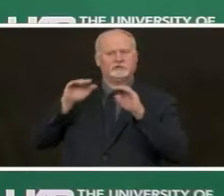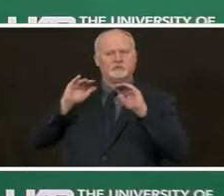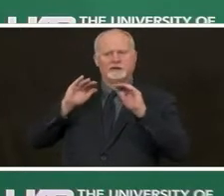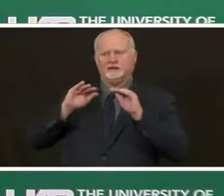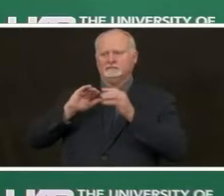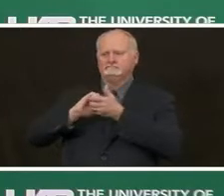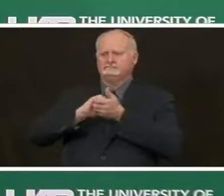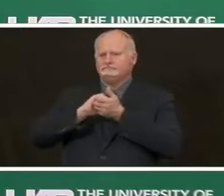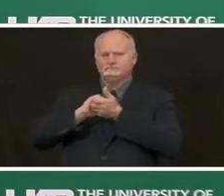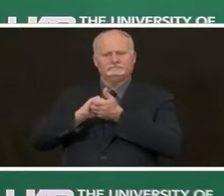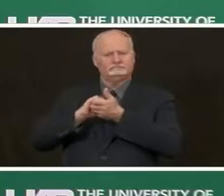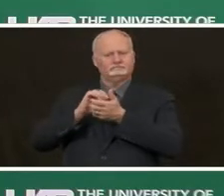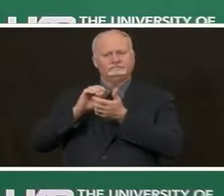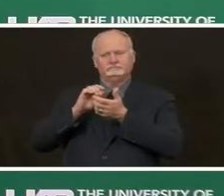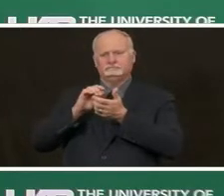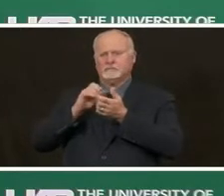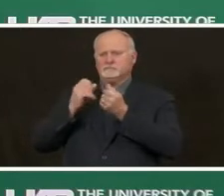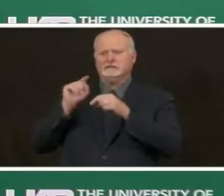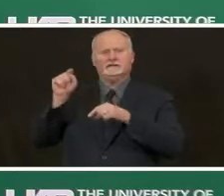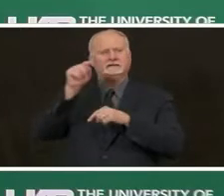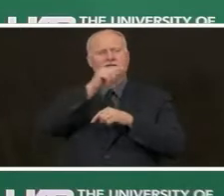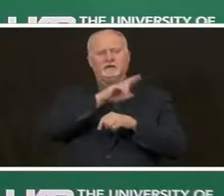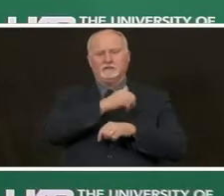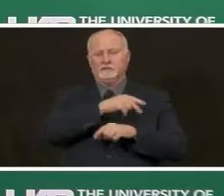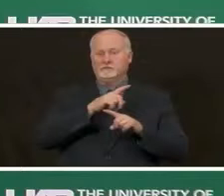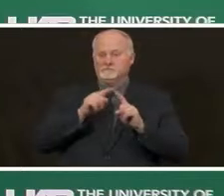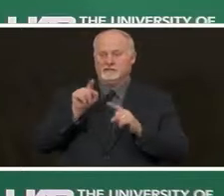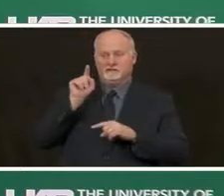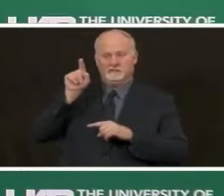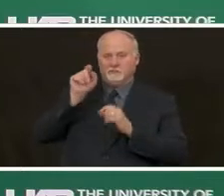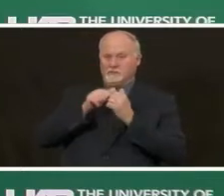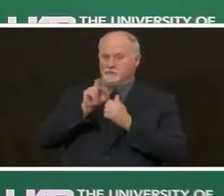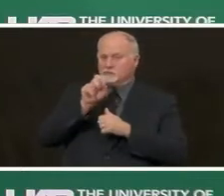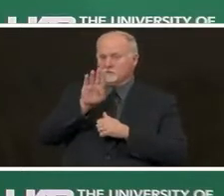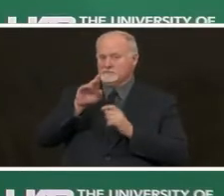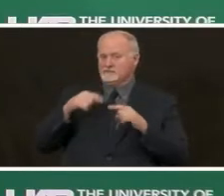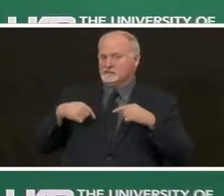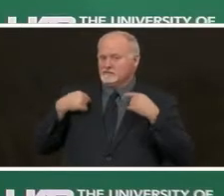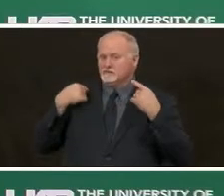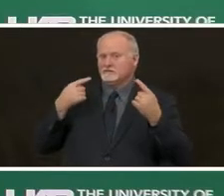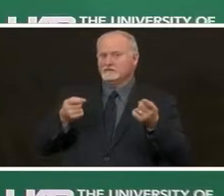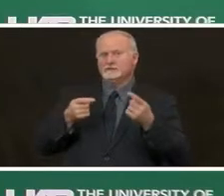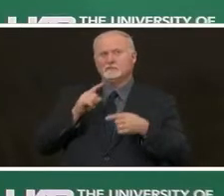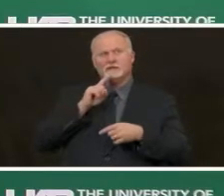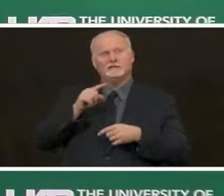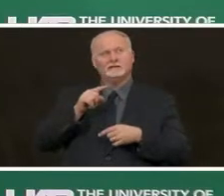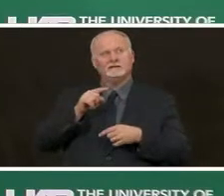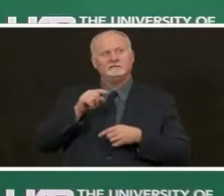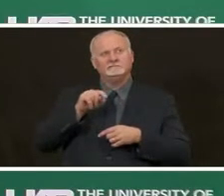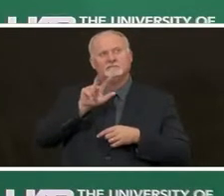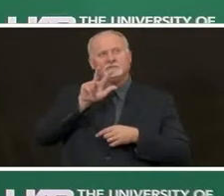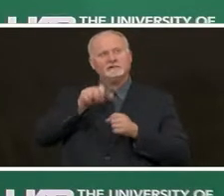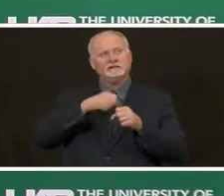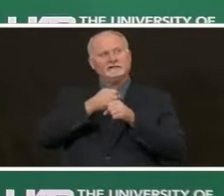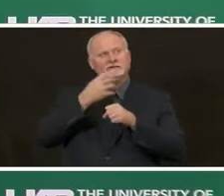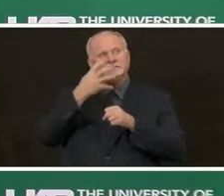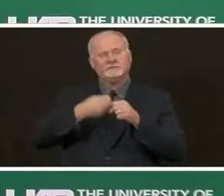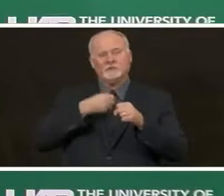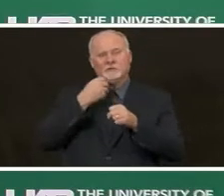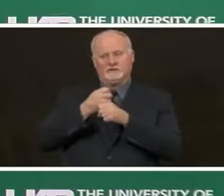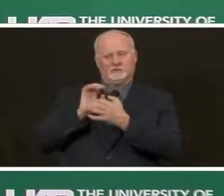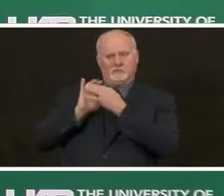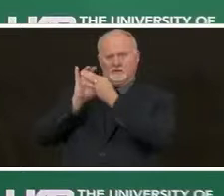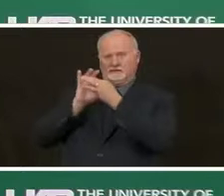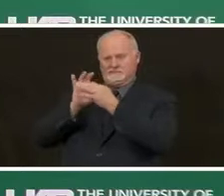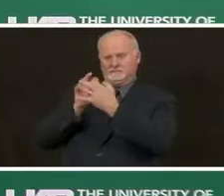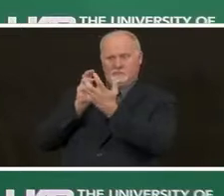institutions in this field, but particularly with UAB over the last really 3 to 4 years. That